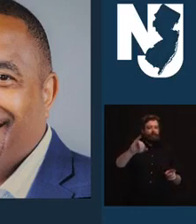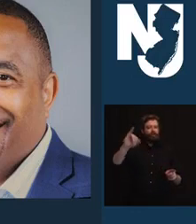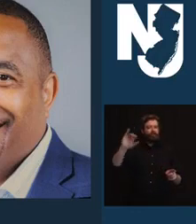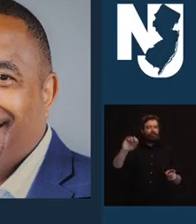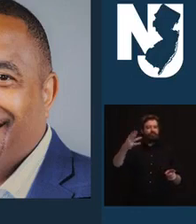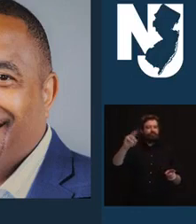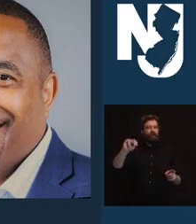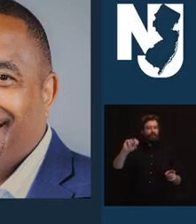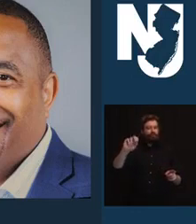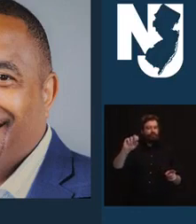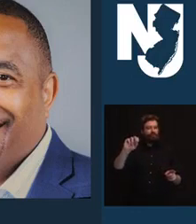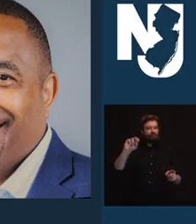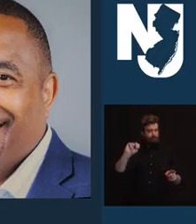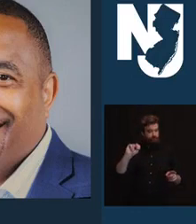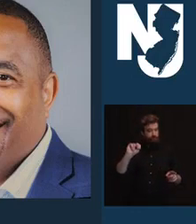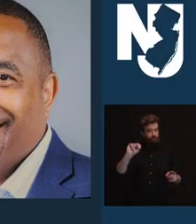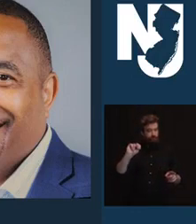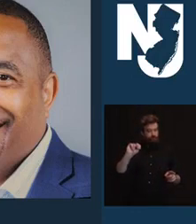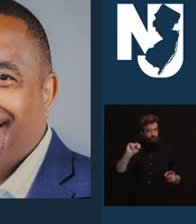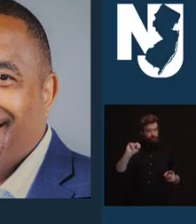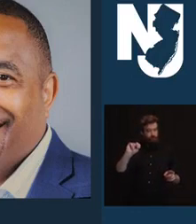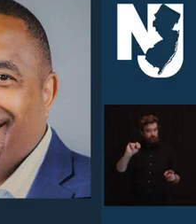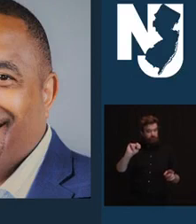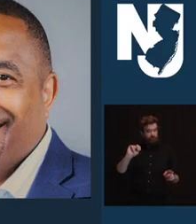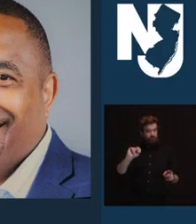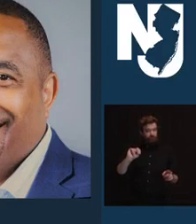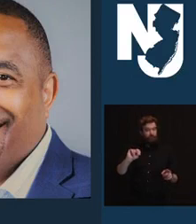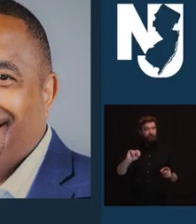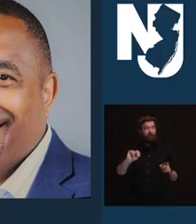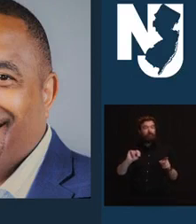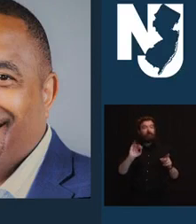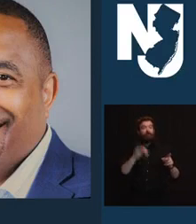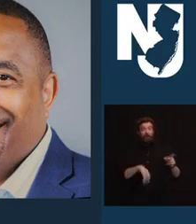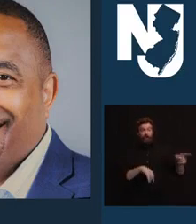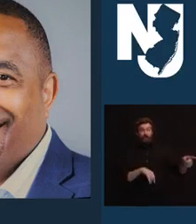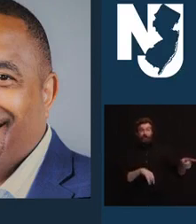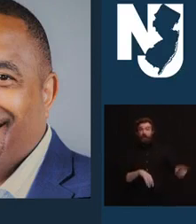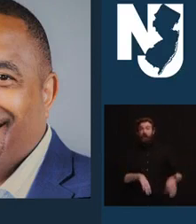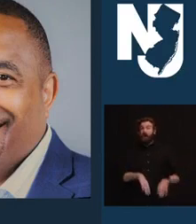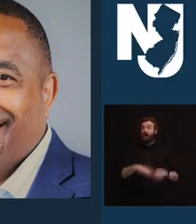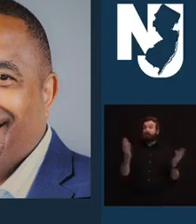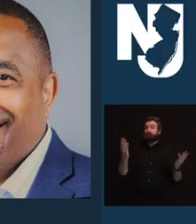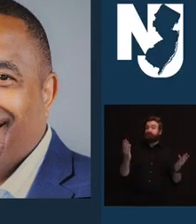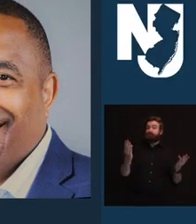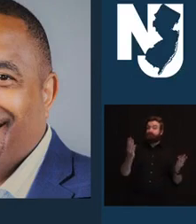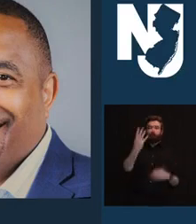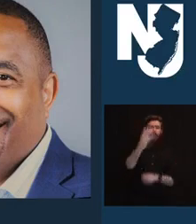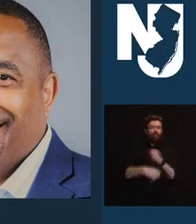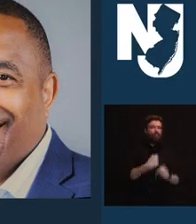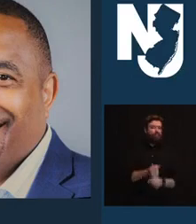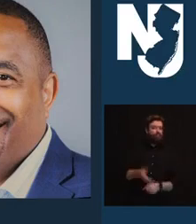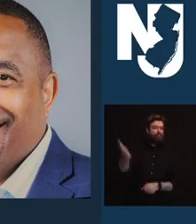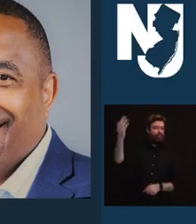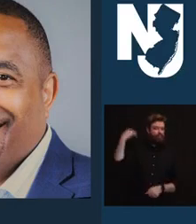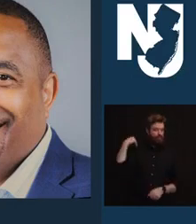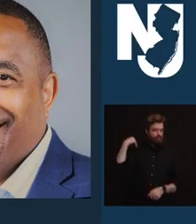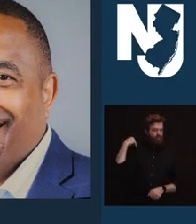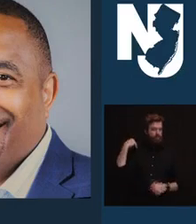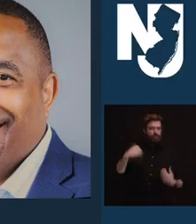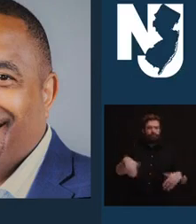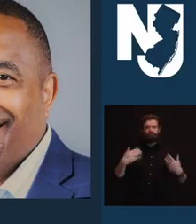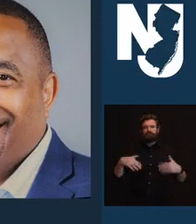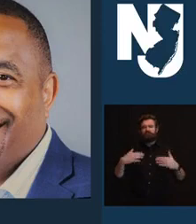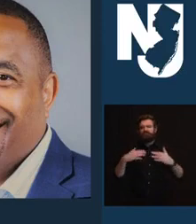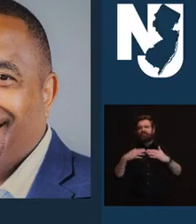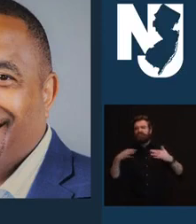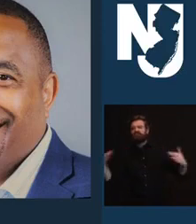its 40-year mission to support the city's diverse cultural scene and the more than 1,400 artists